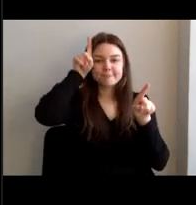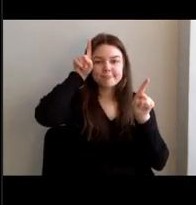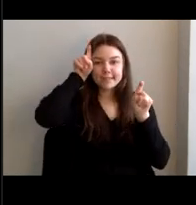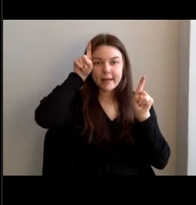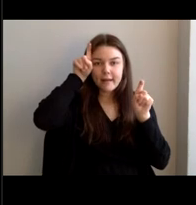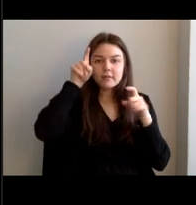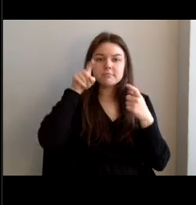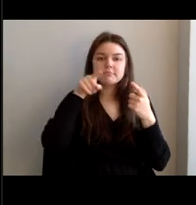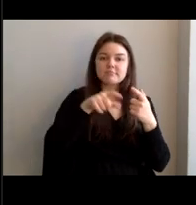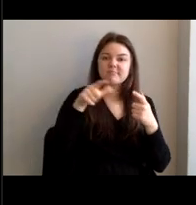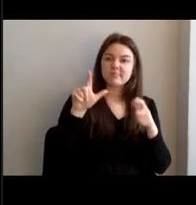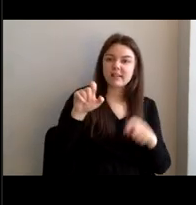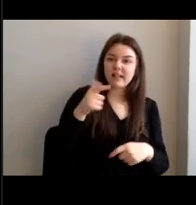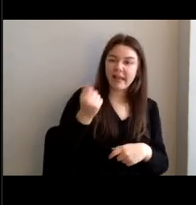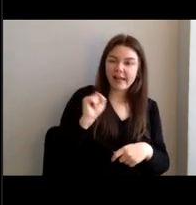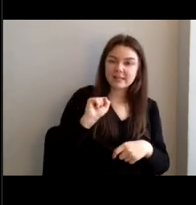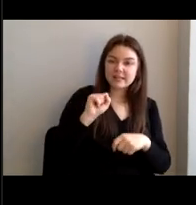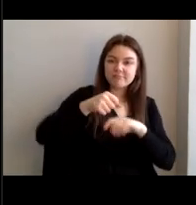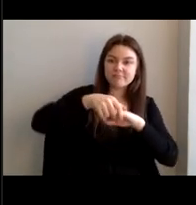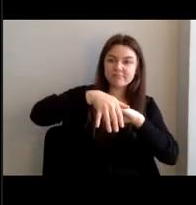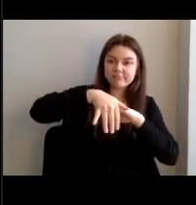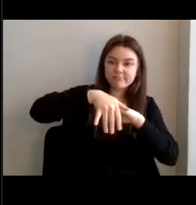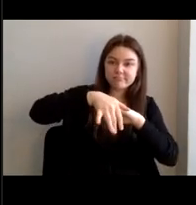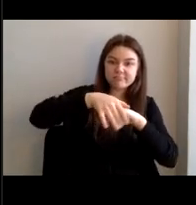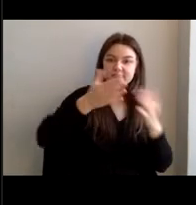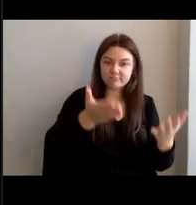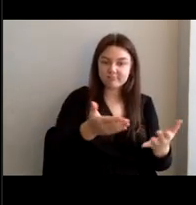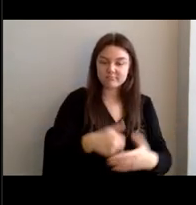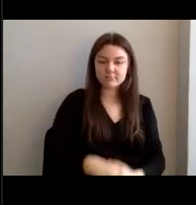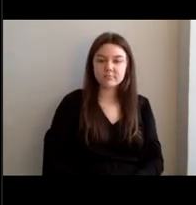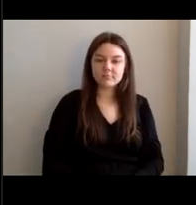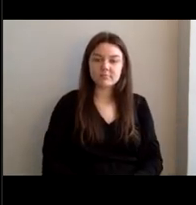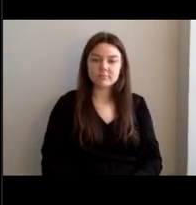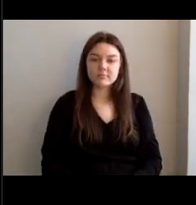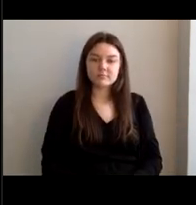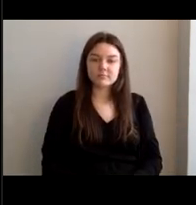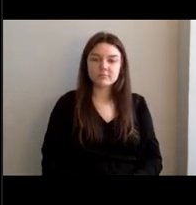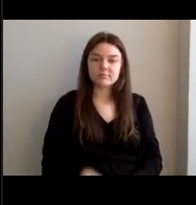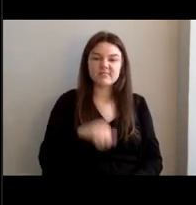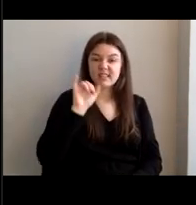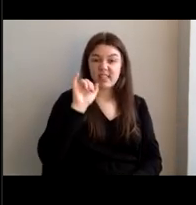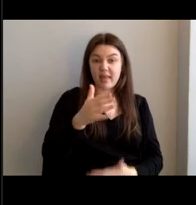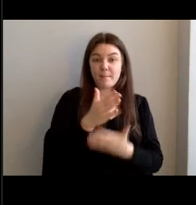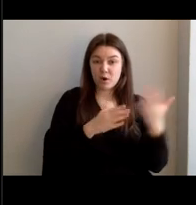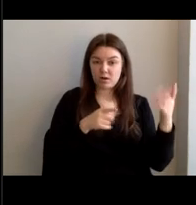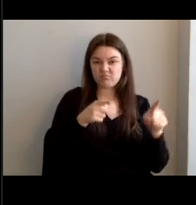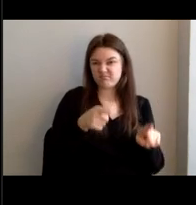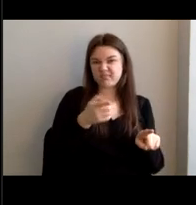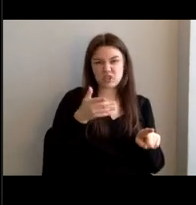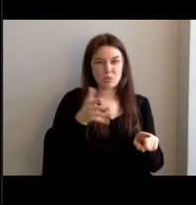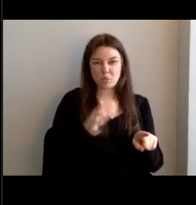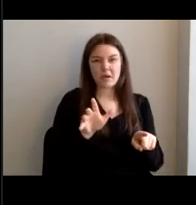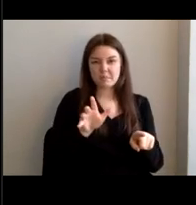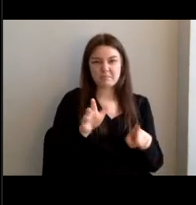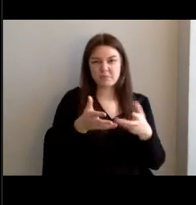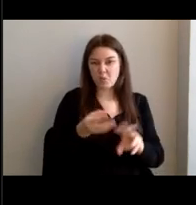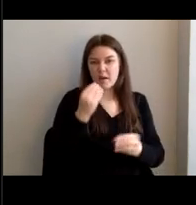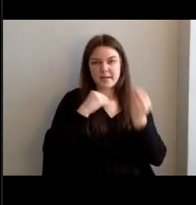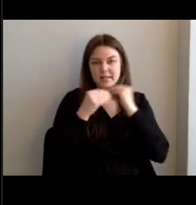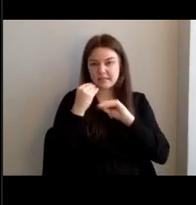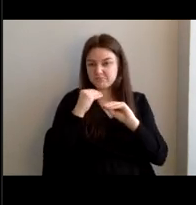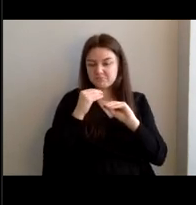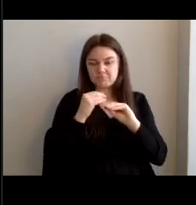the walking legs attached to the shrimp. You know, this part of the shrimp is not a desirable part of the